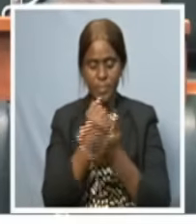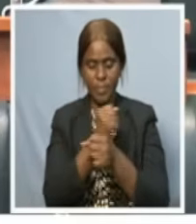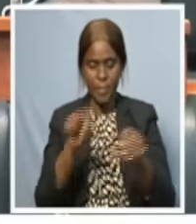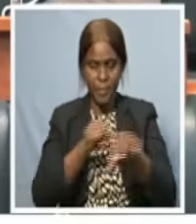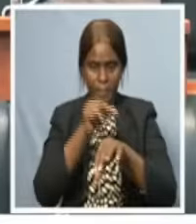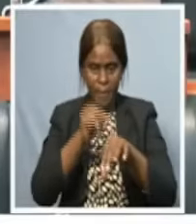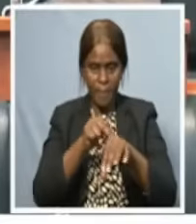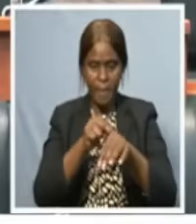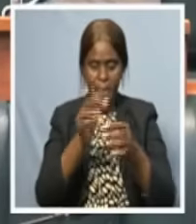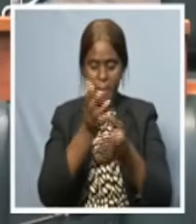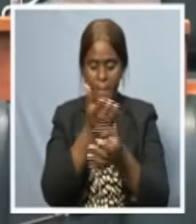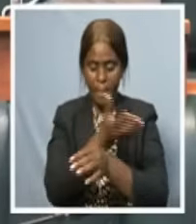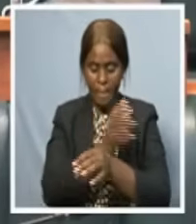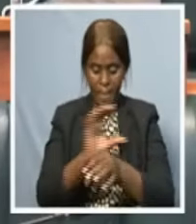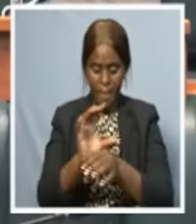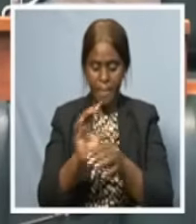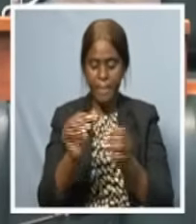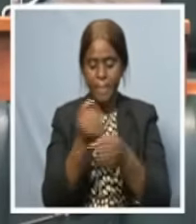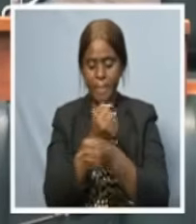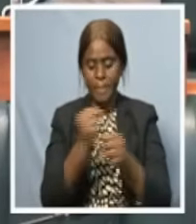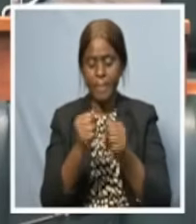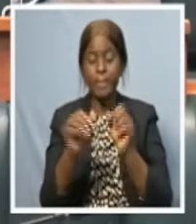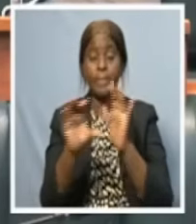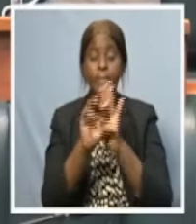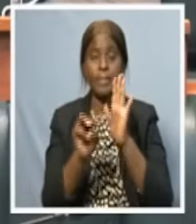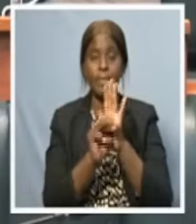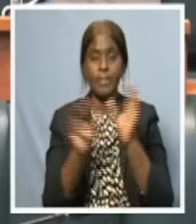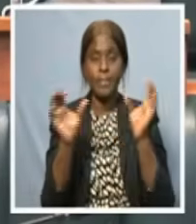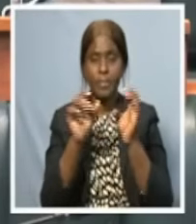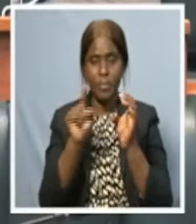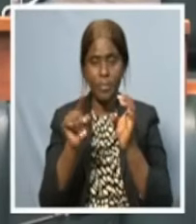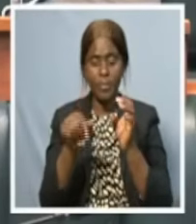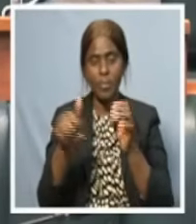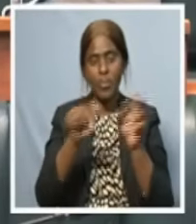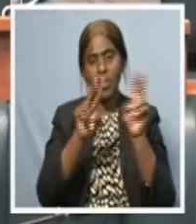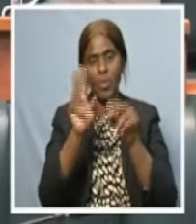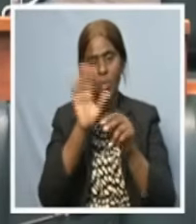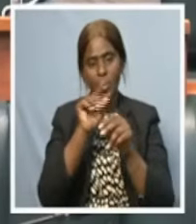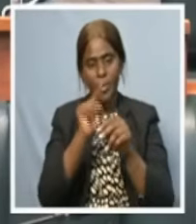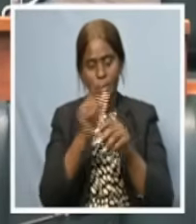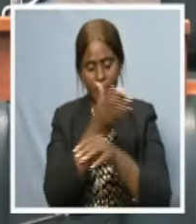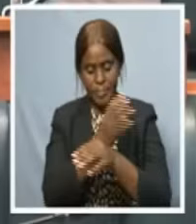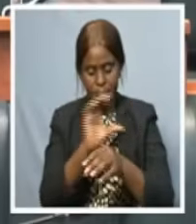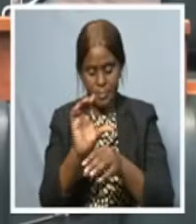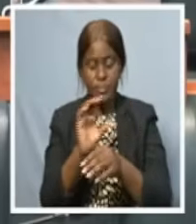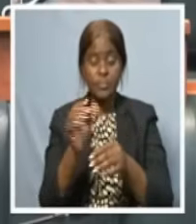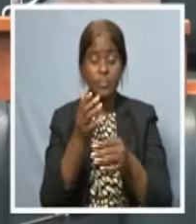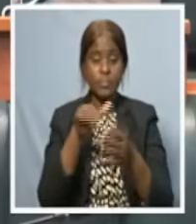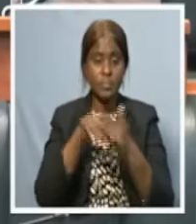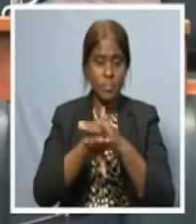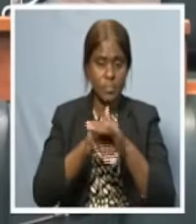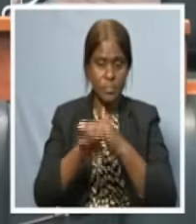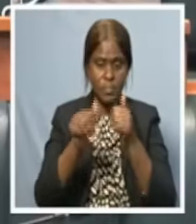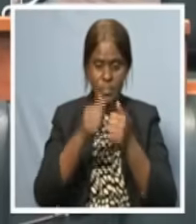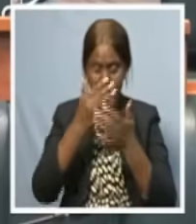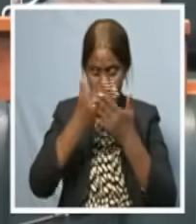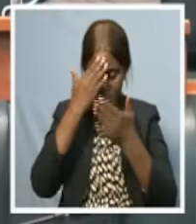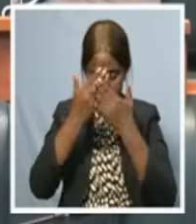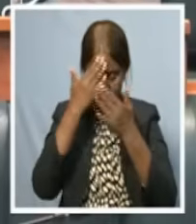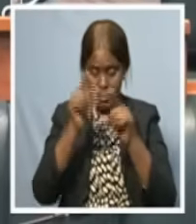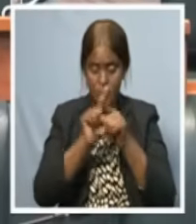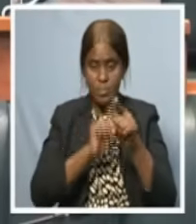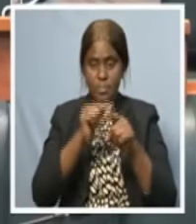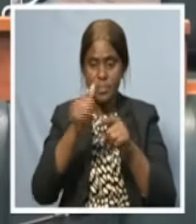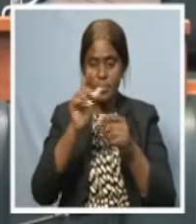the National Digital Safety Curriculum. The committee observed that digital access among learners